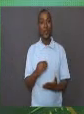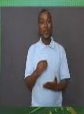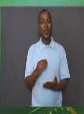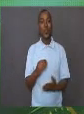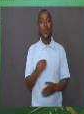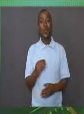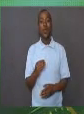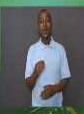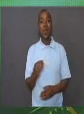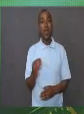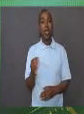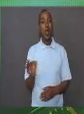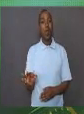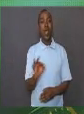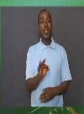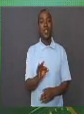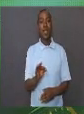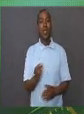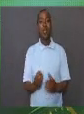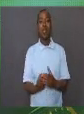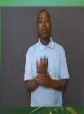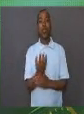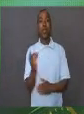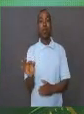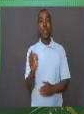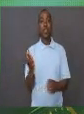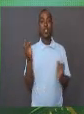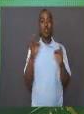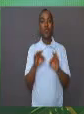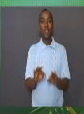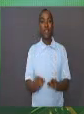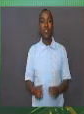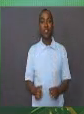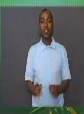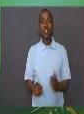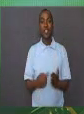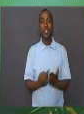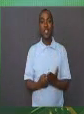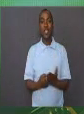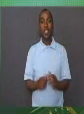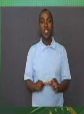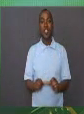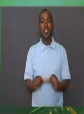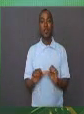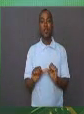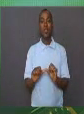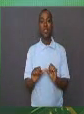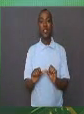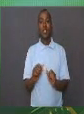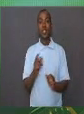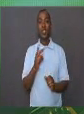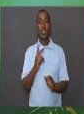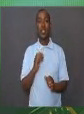planting and growing plants, and how we can go about doing this in our